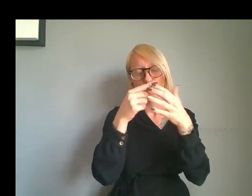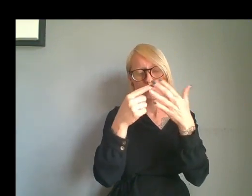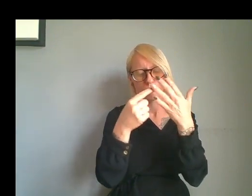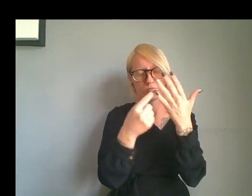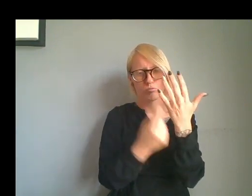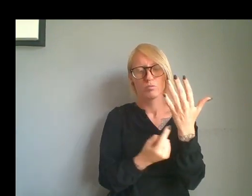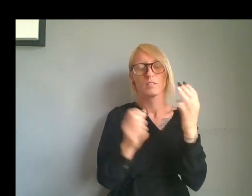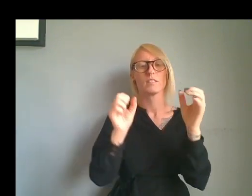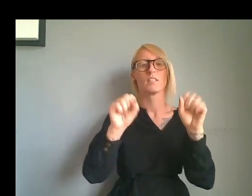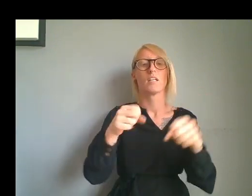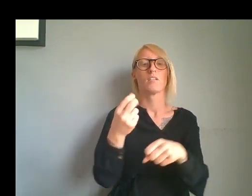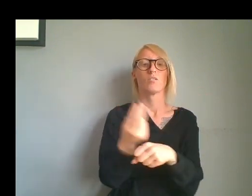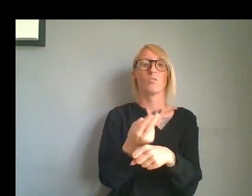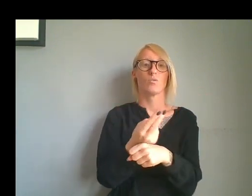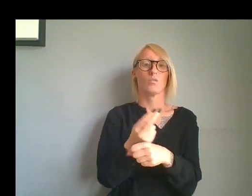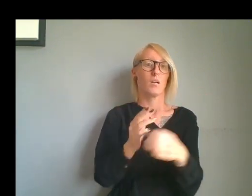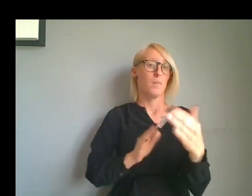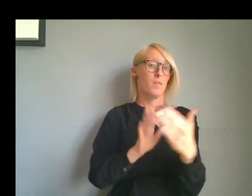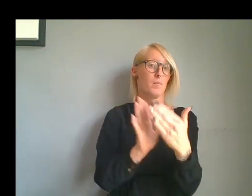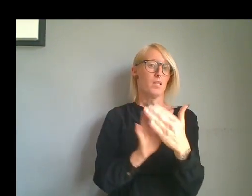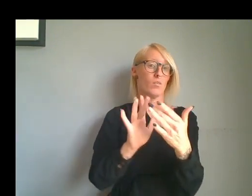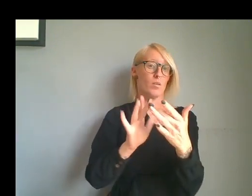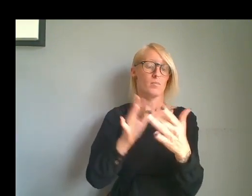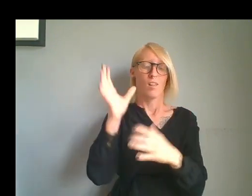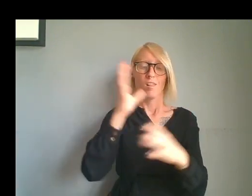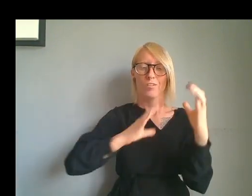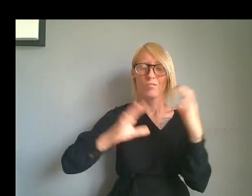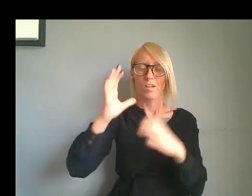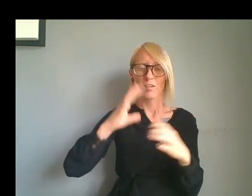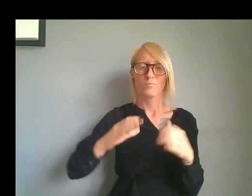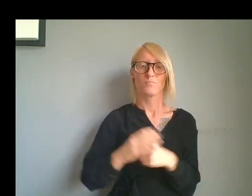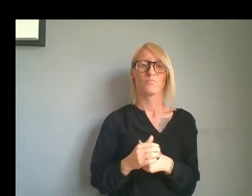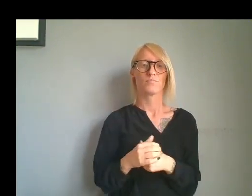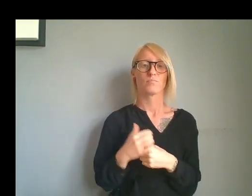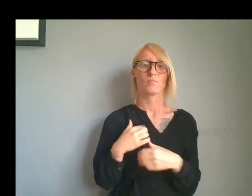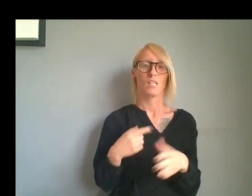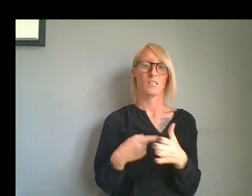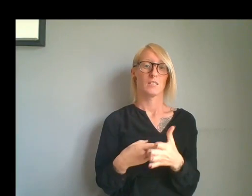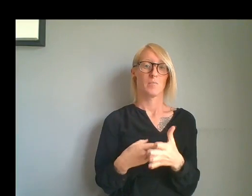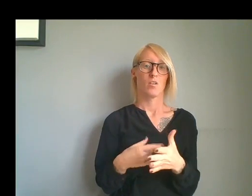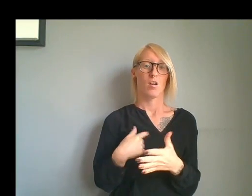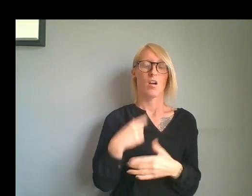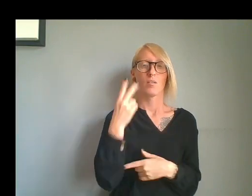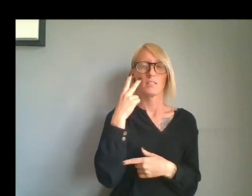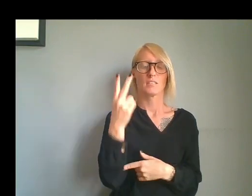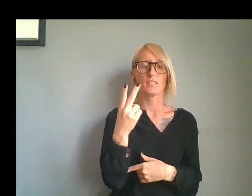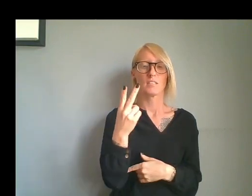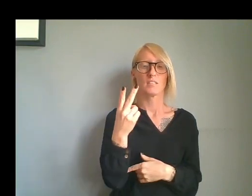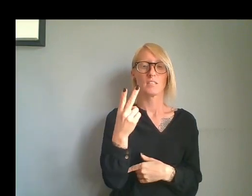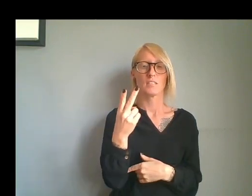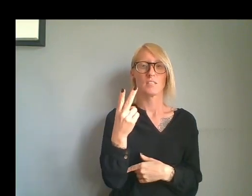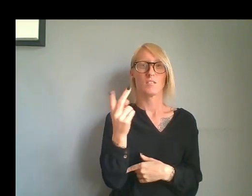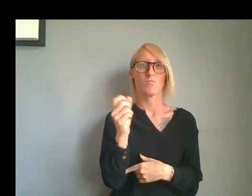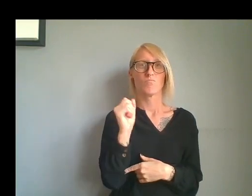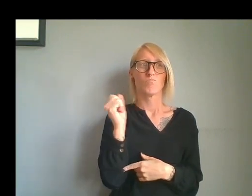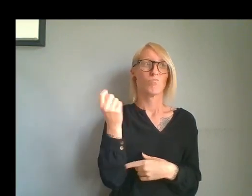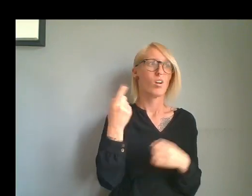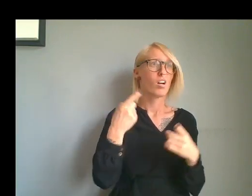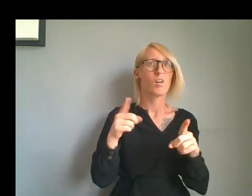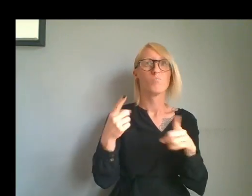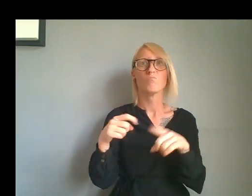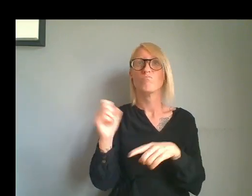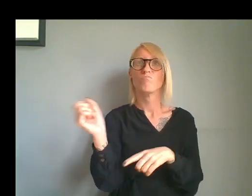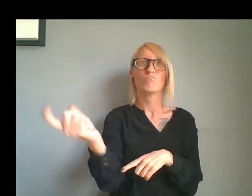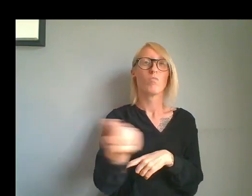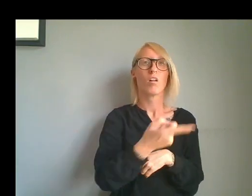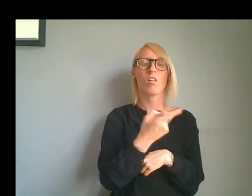you can go to and you can look around. And so here's the example I gave. I want to see what's going on with the word nonprofit. And